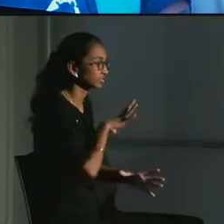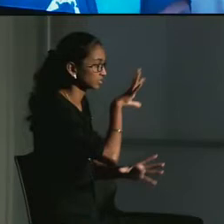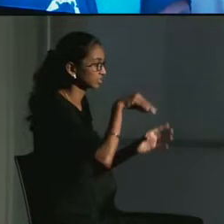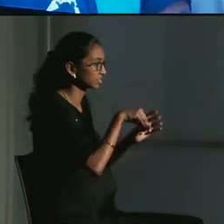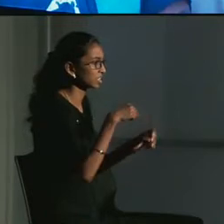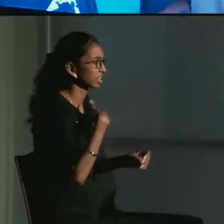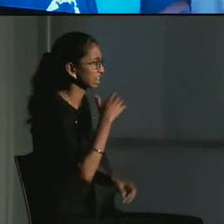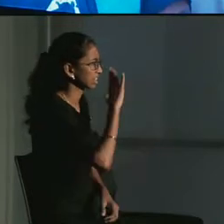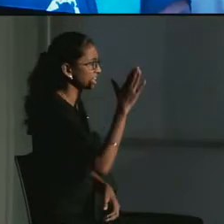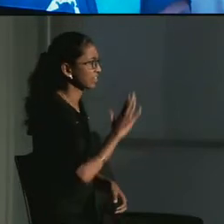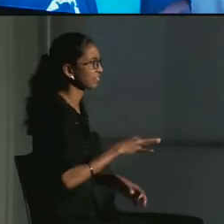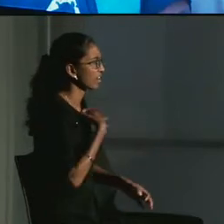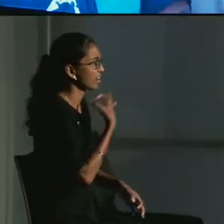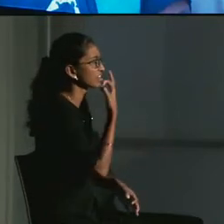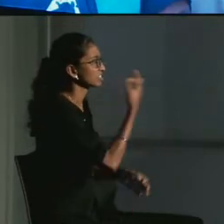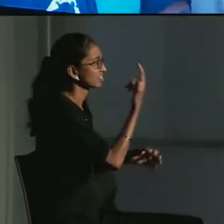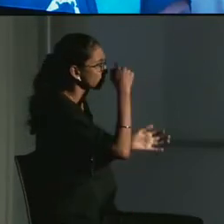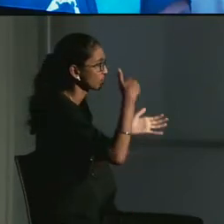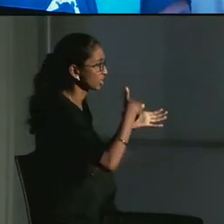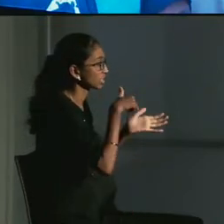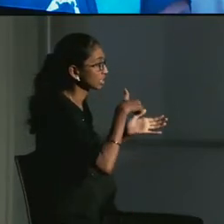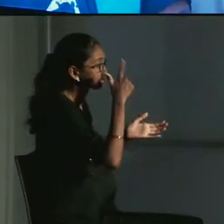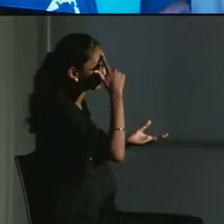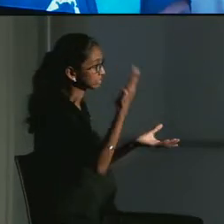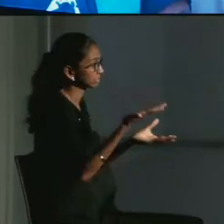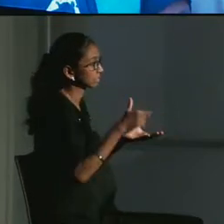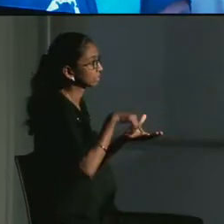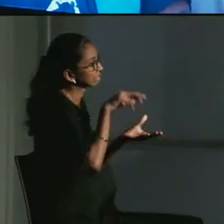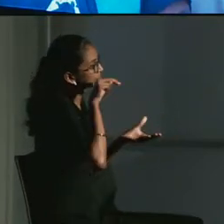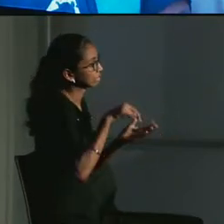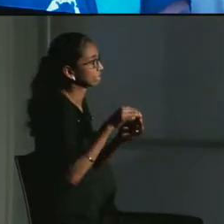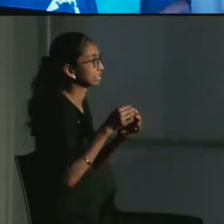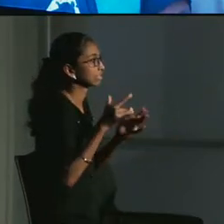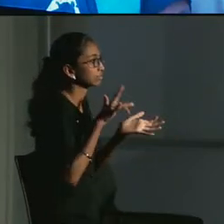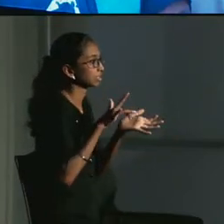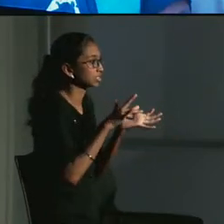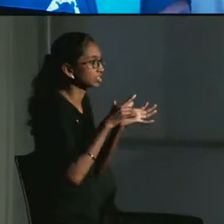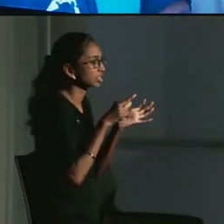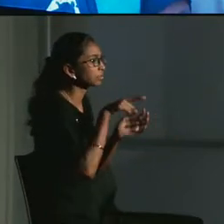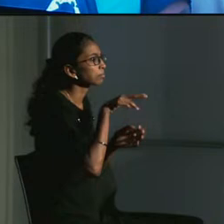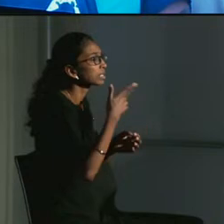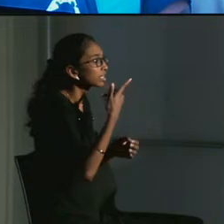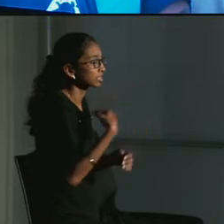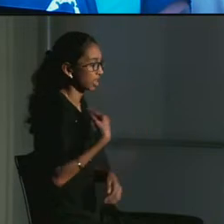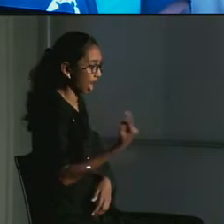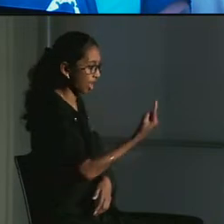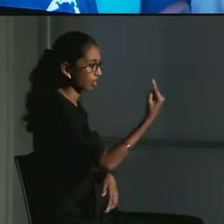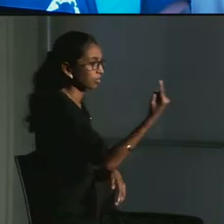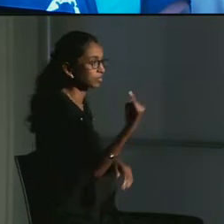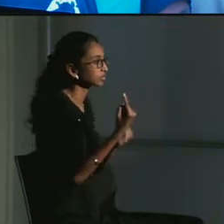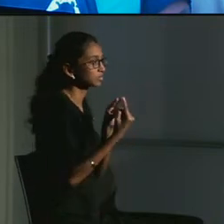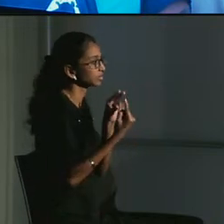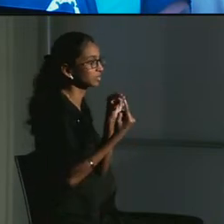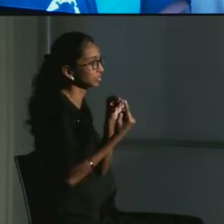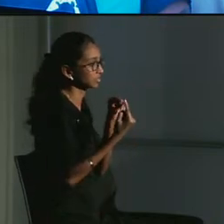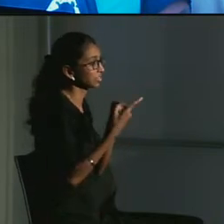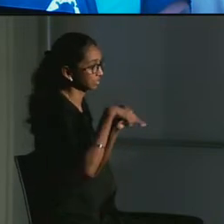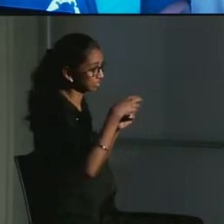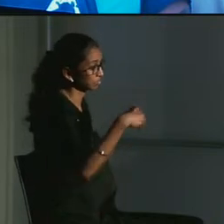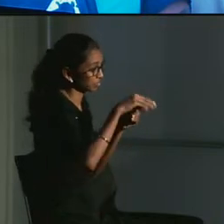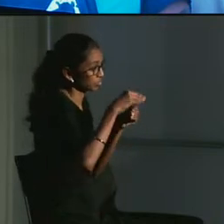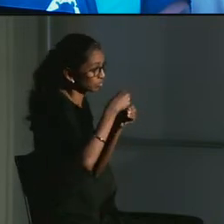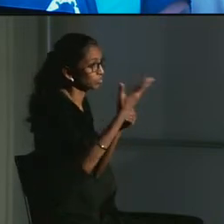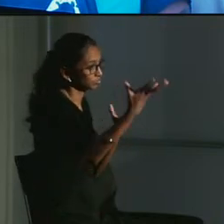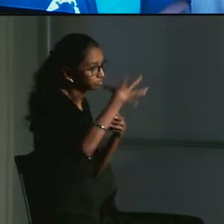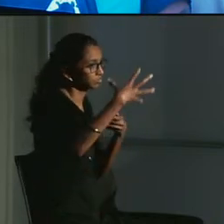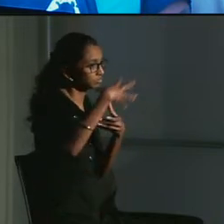Asked For It, that our memories need a place. Nobody is alone, and that there are many yet to be heard,